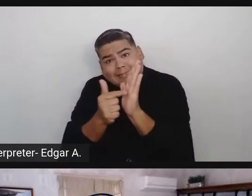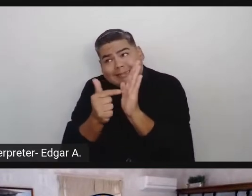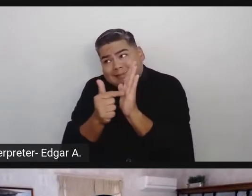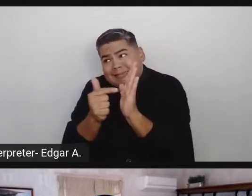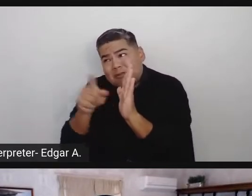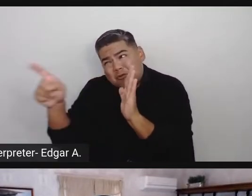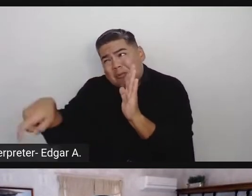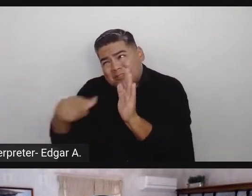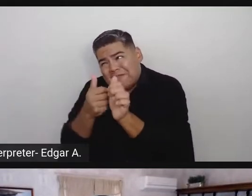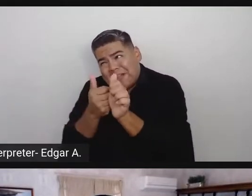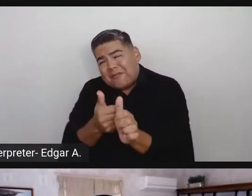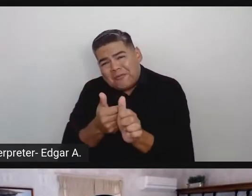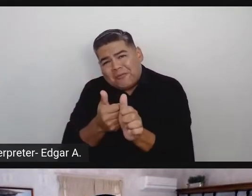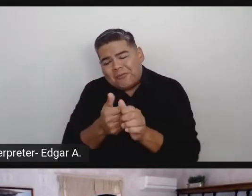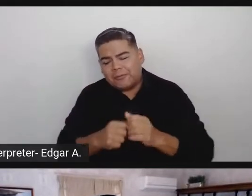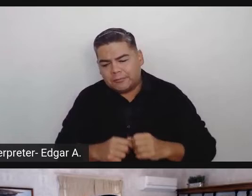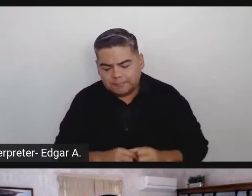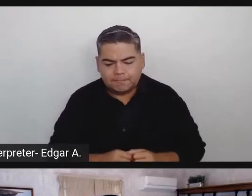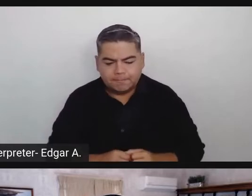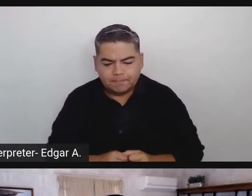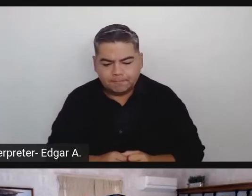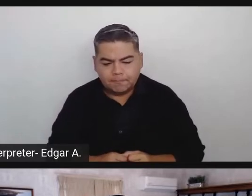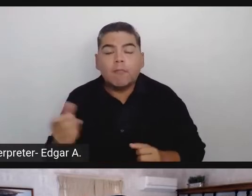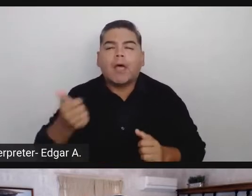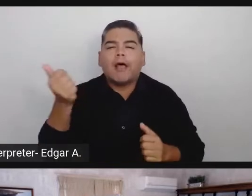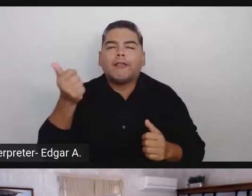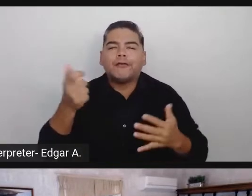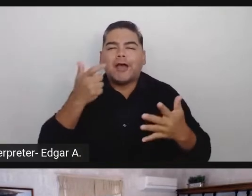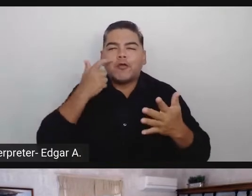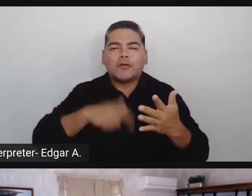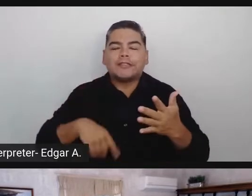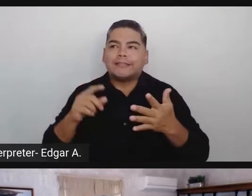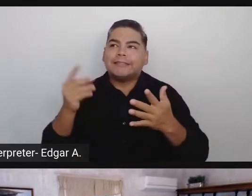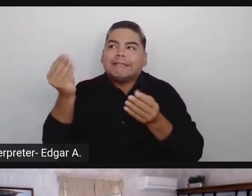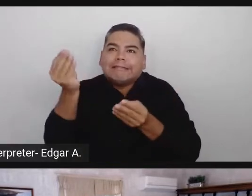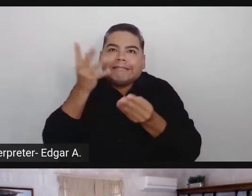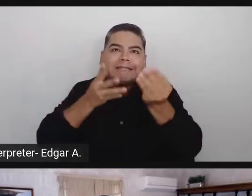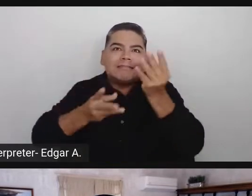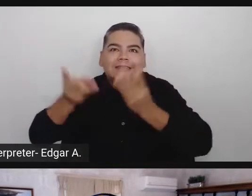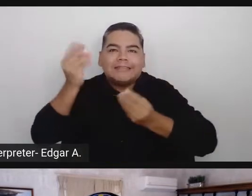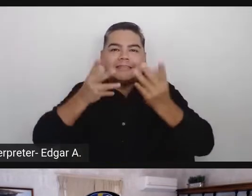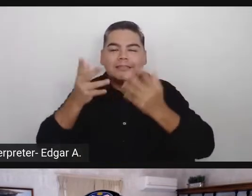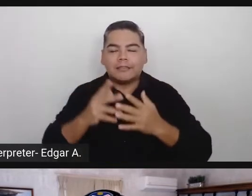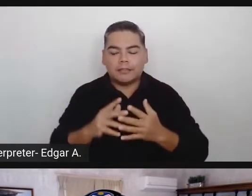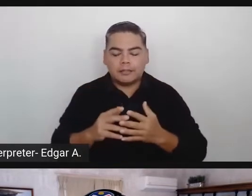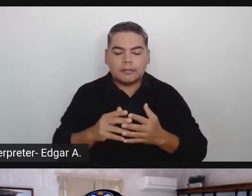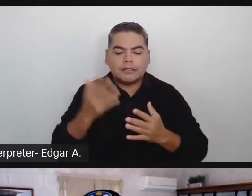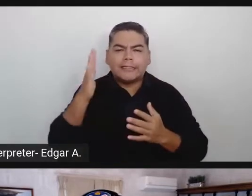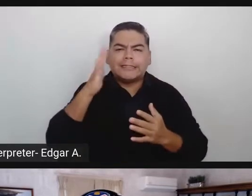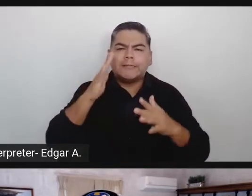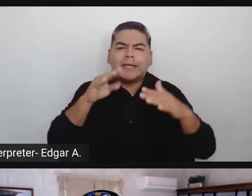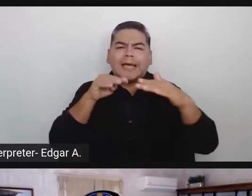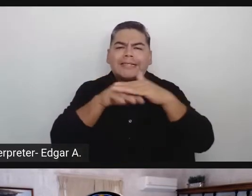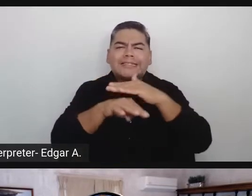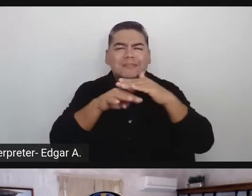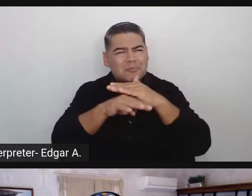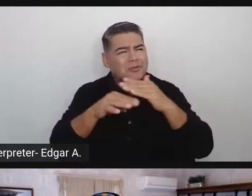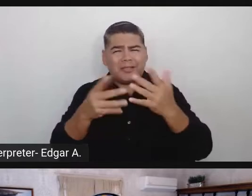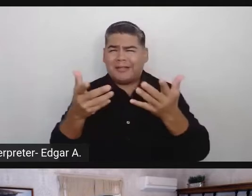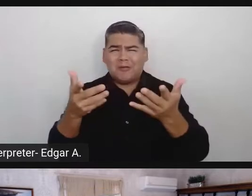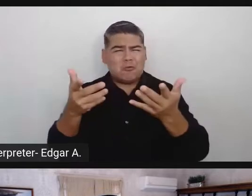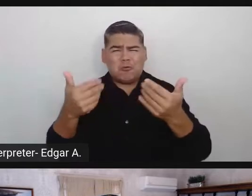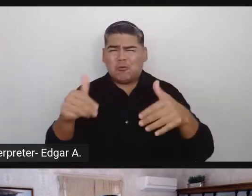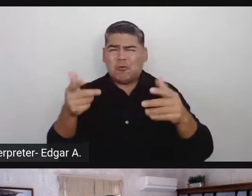And a couple other ones. One that we hear a lot of is it seems like accessibility just adds cost for no